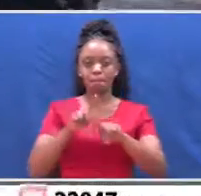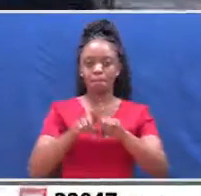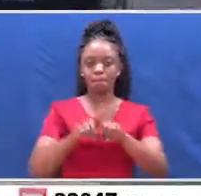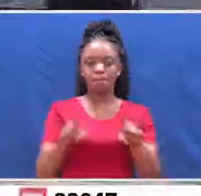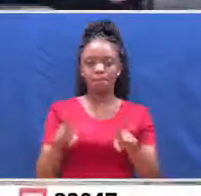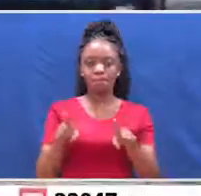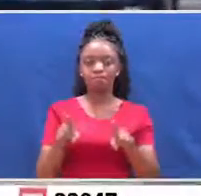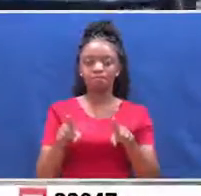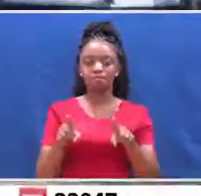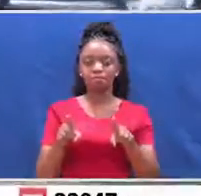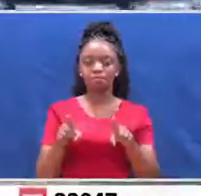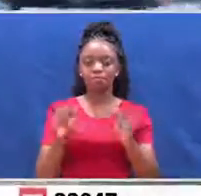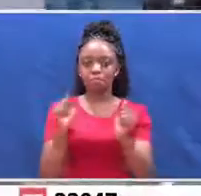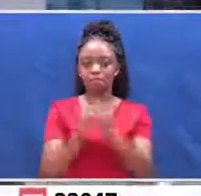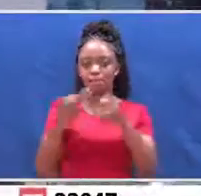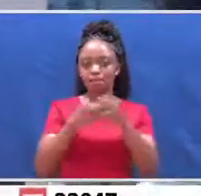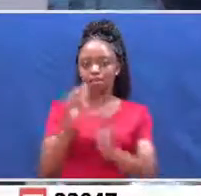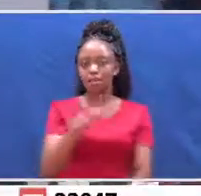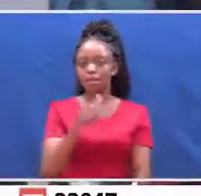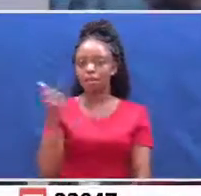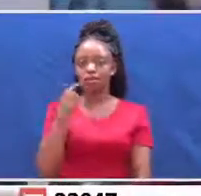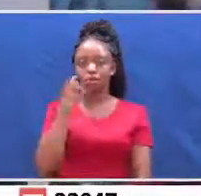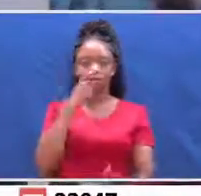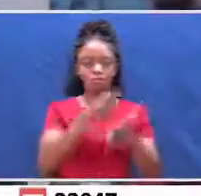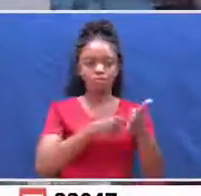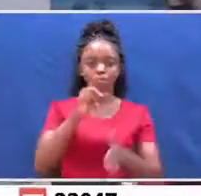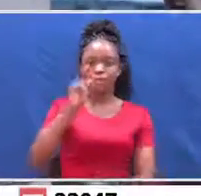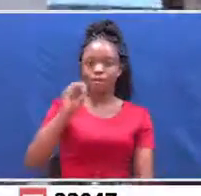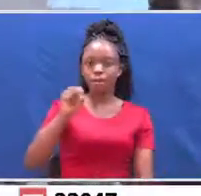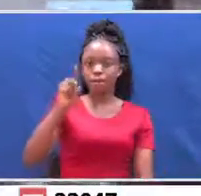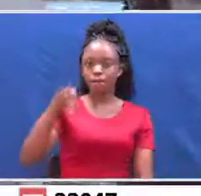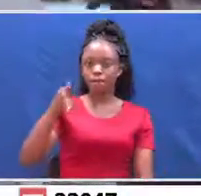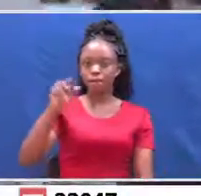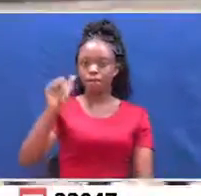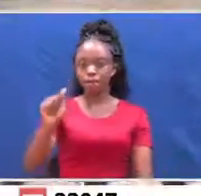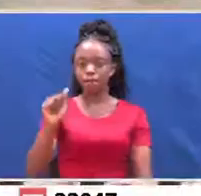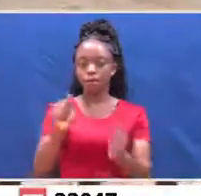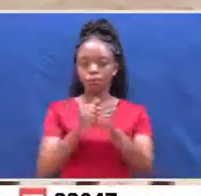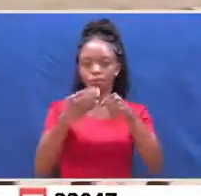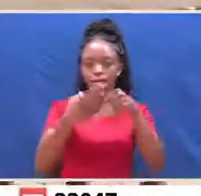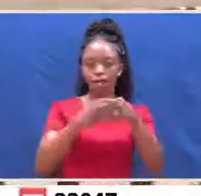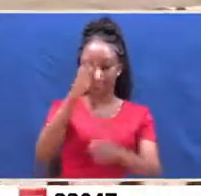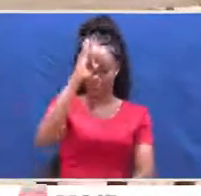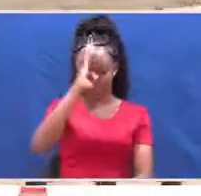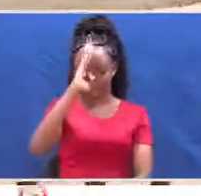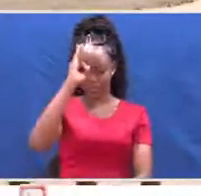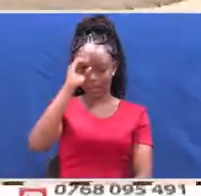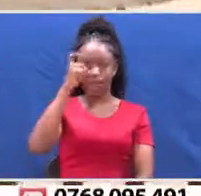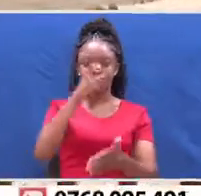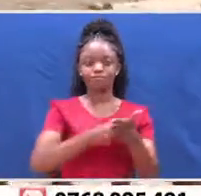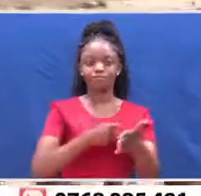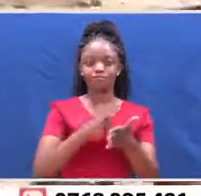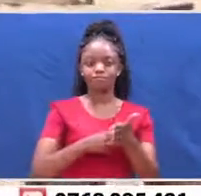Rusesabagina is alongside 18 others who were charged by NPPA with 9 serious charges, including formation